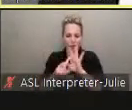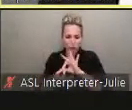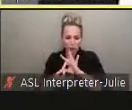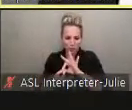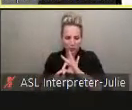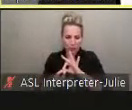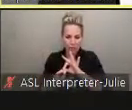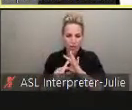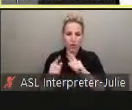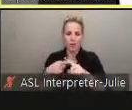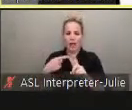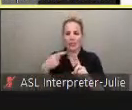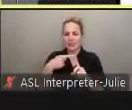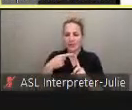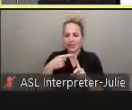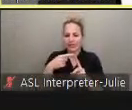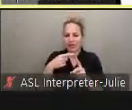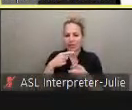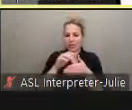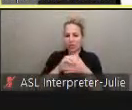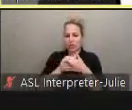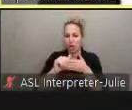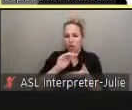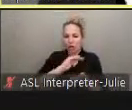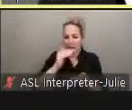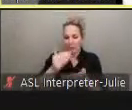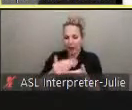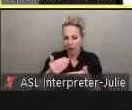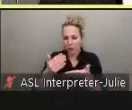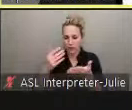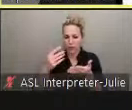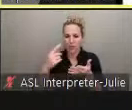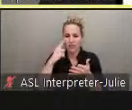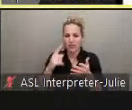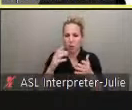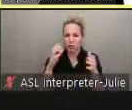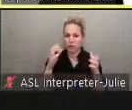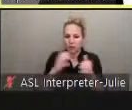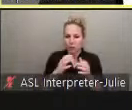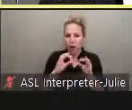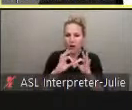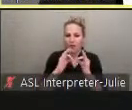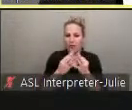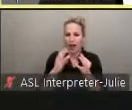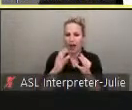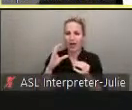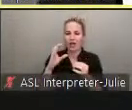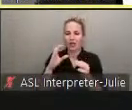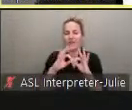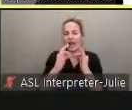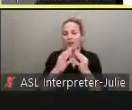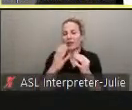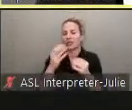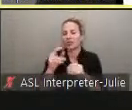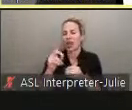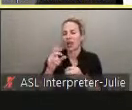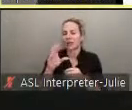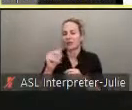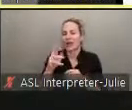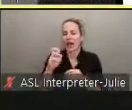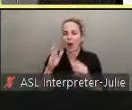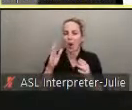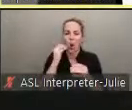this specific dollar is that it is for a small family childcare home provider, for instance, to go to a